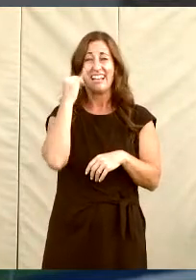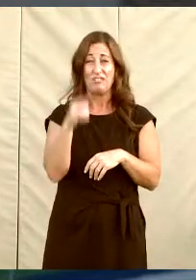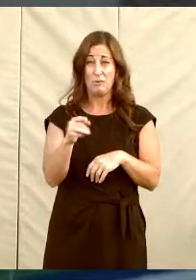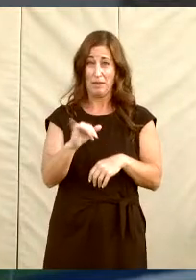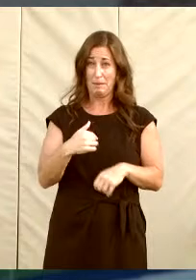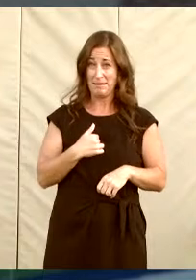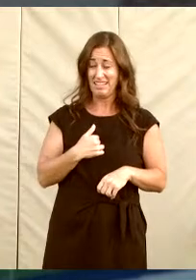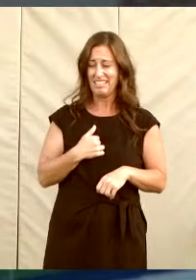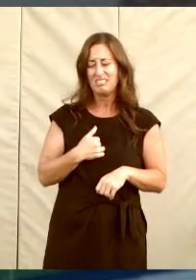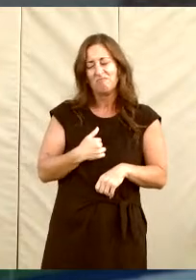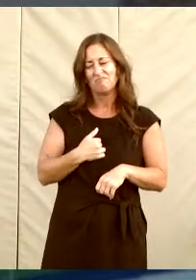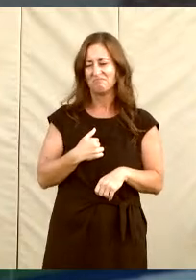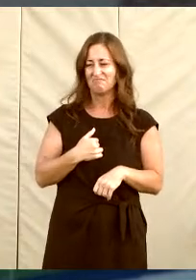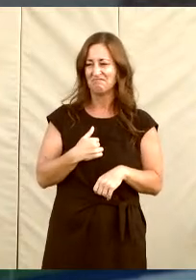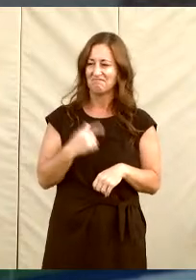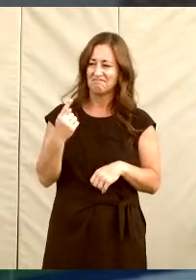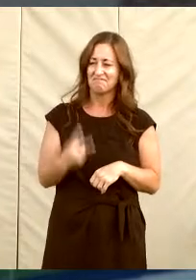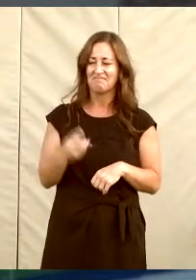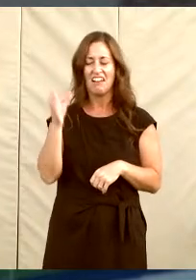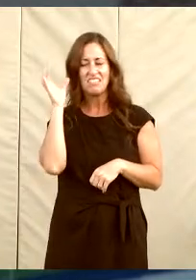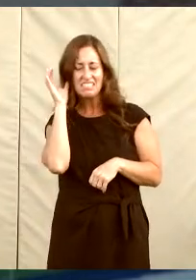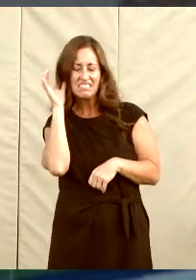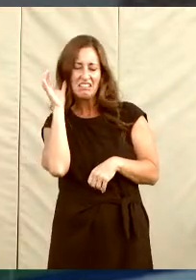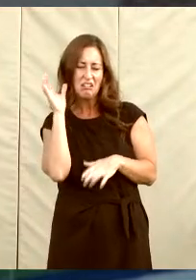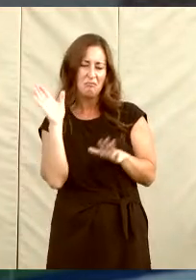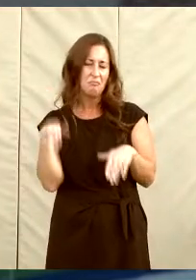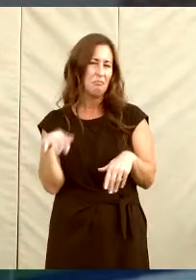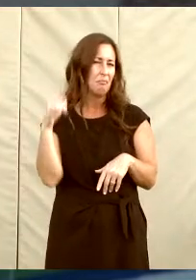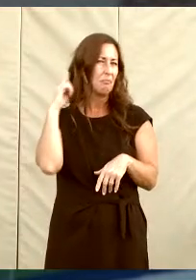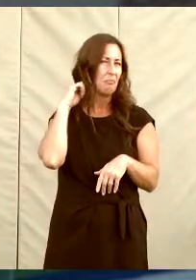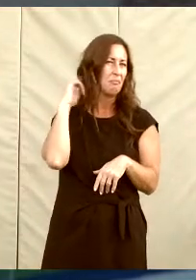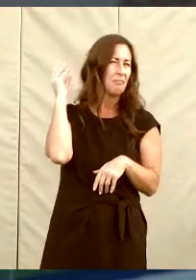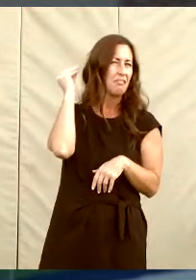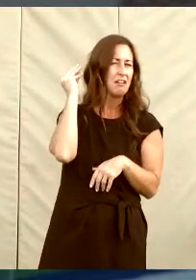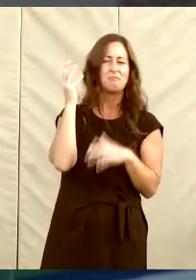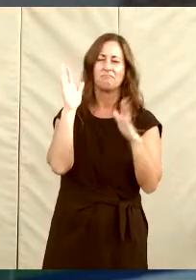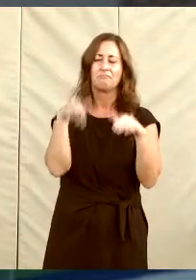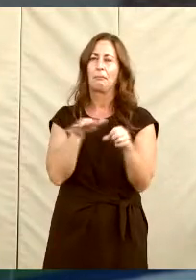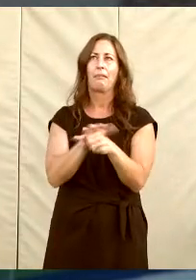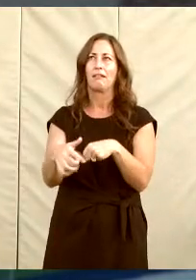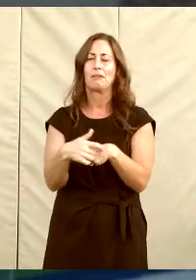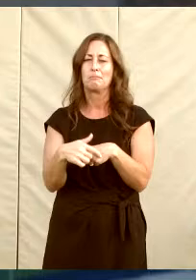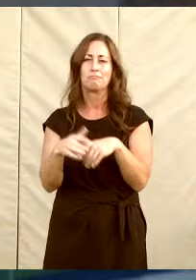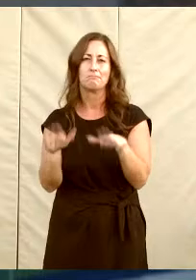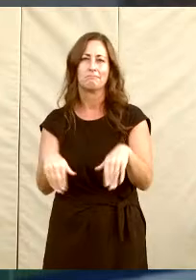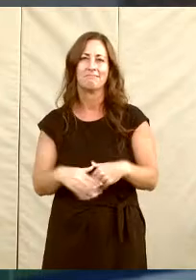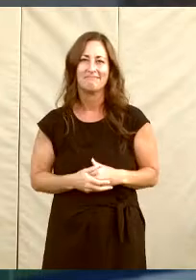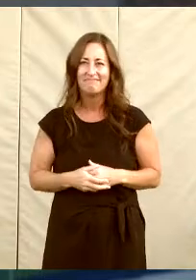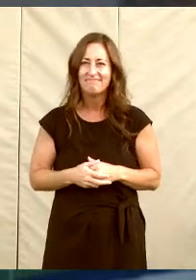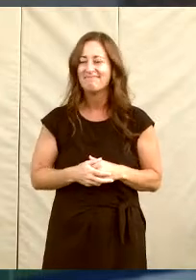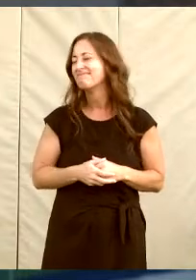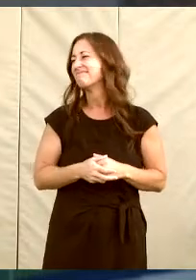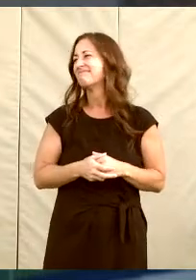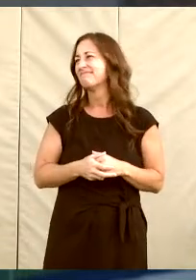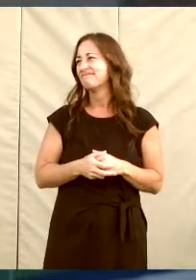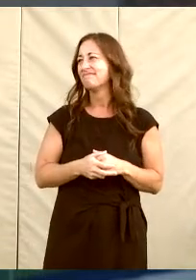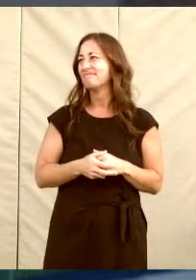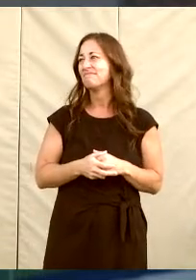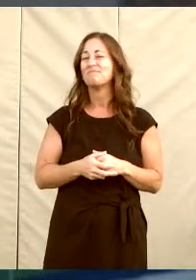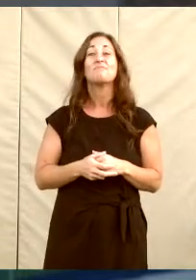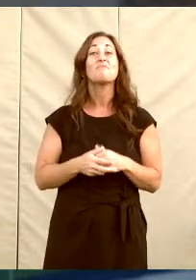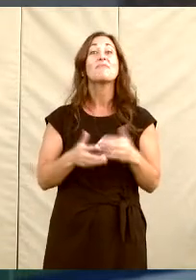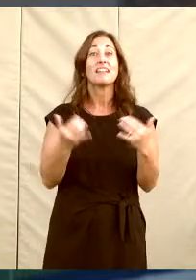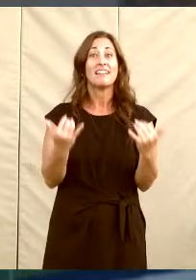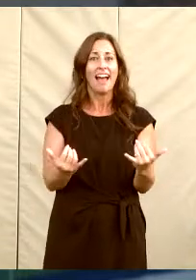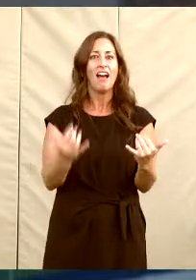you only half listened to this advice while in the back of your mind you thought, oh, I have plenty of time. Having experienced how